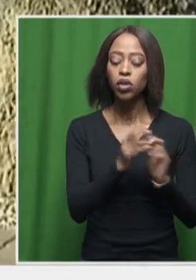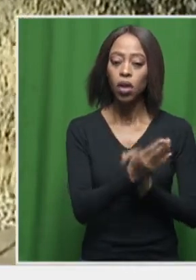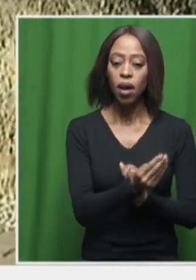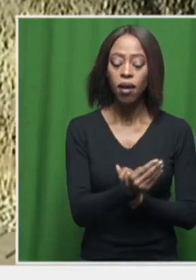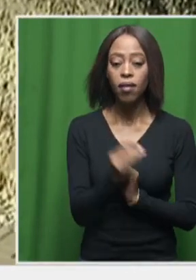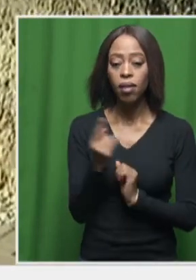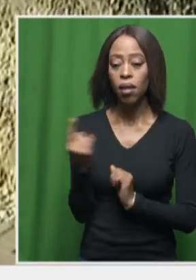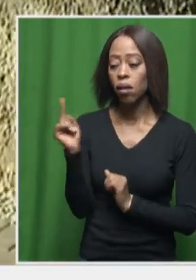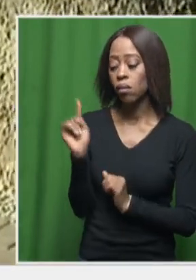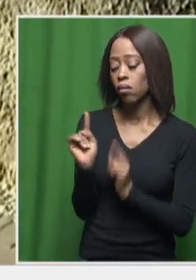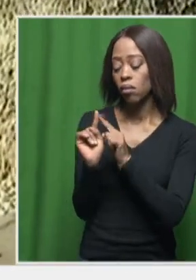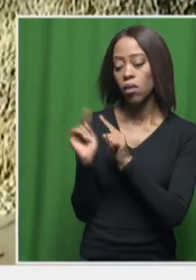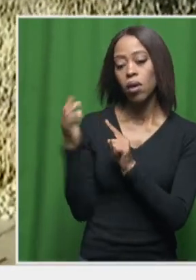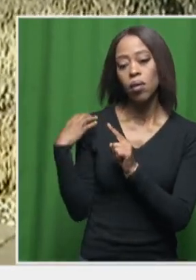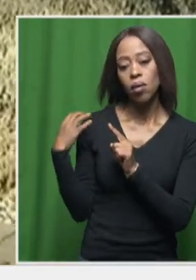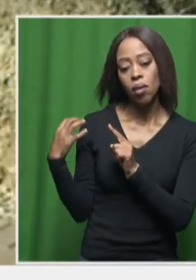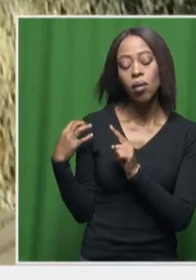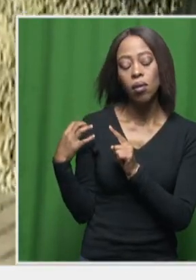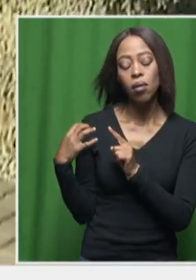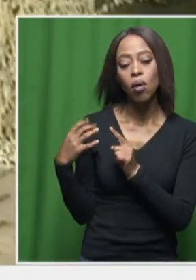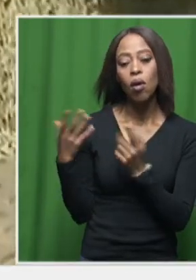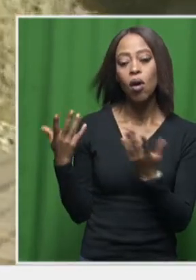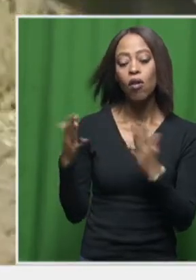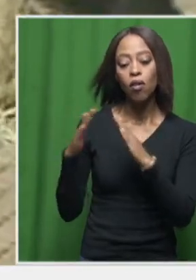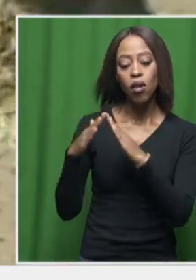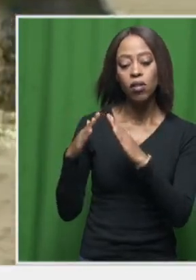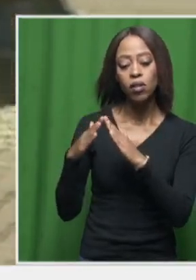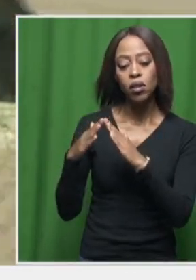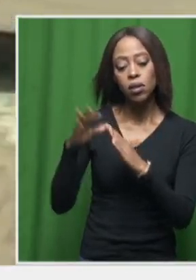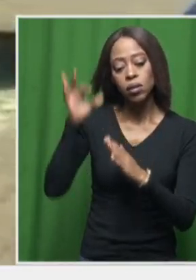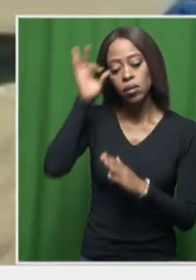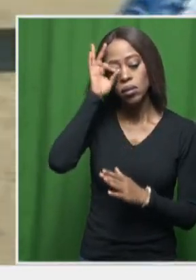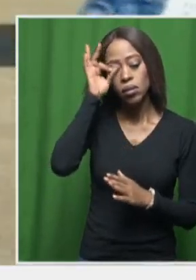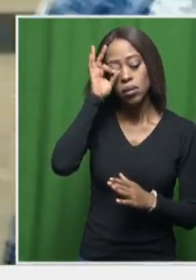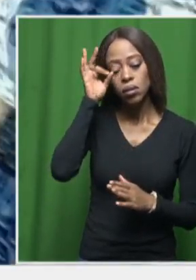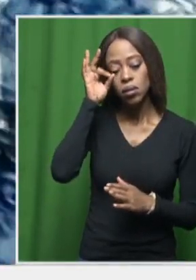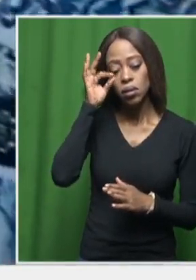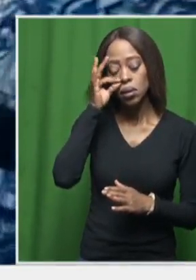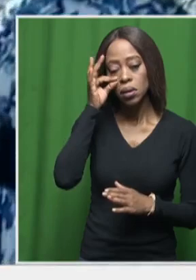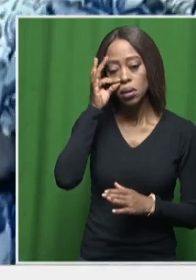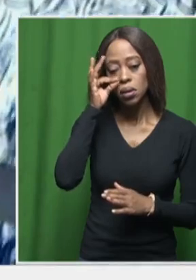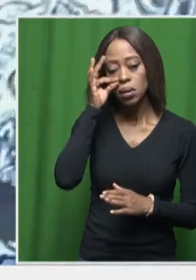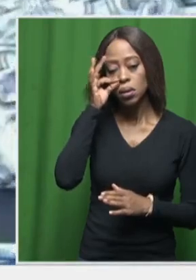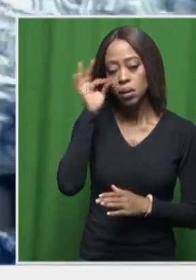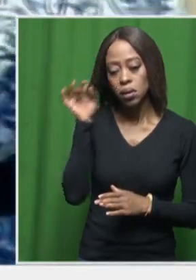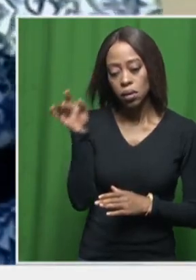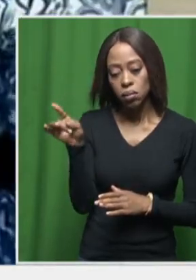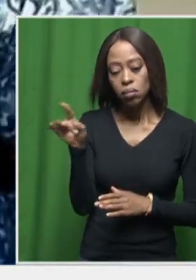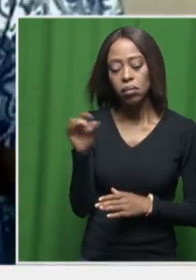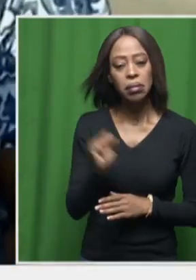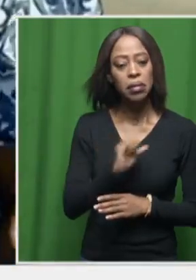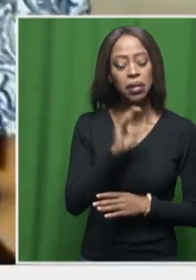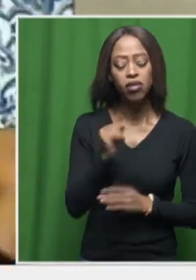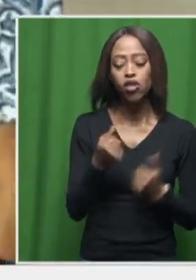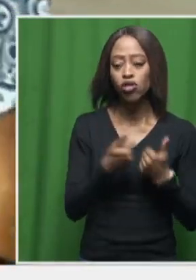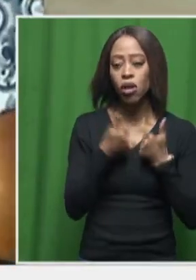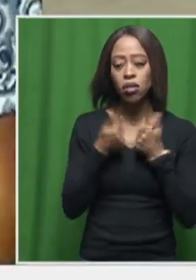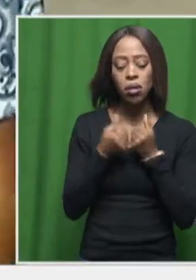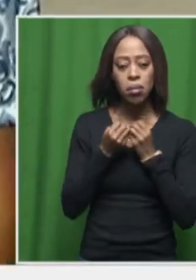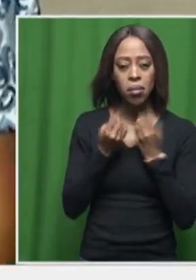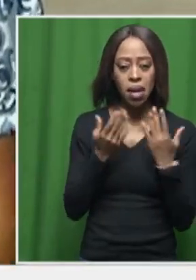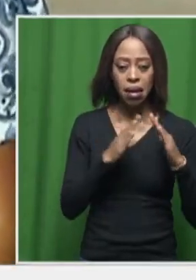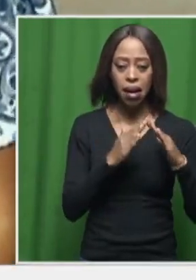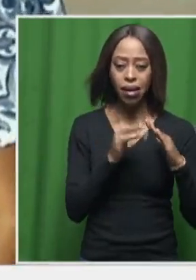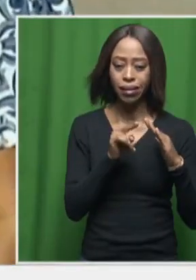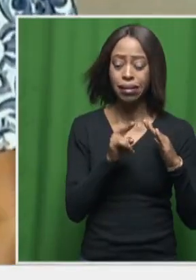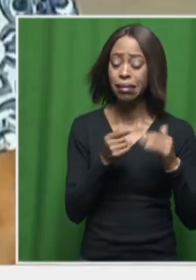now Minister Mmamoloko Kubayi, Minister of Human Settlements within the country. Minister, South Africans are grappling with many issues. Housing is